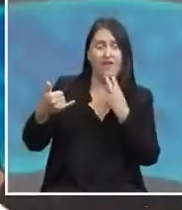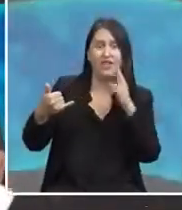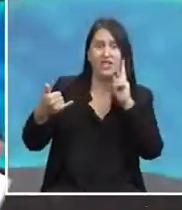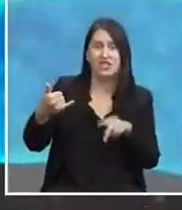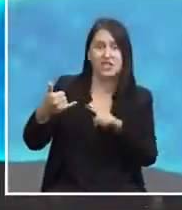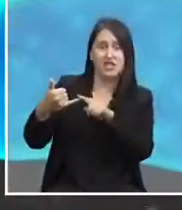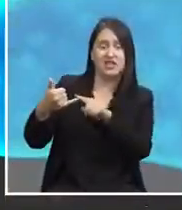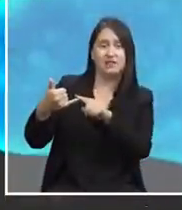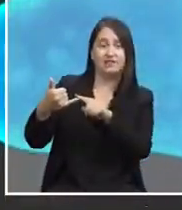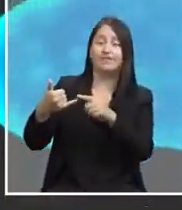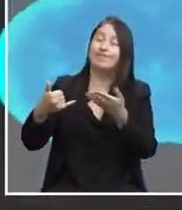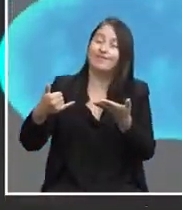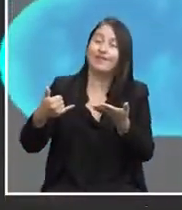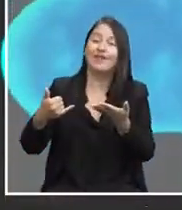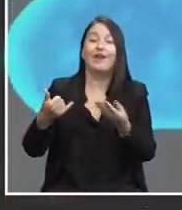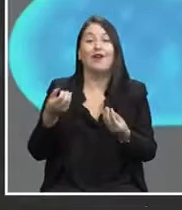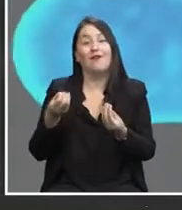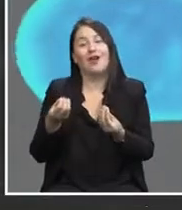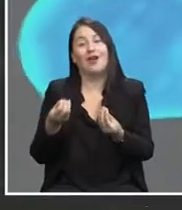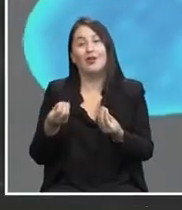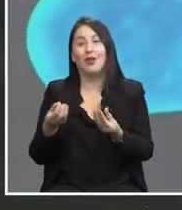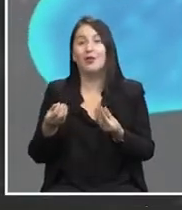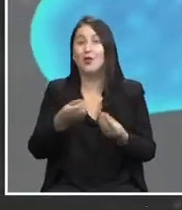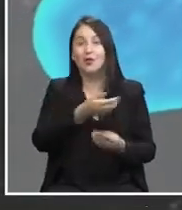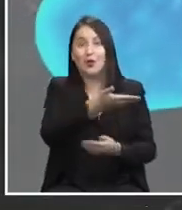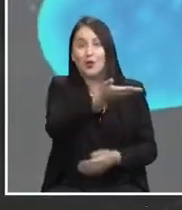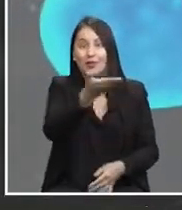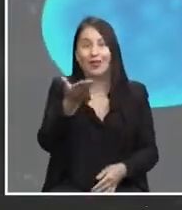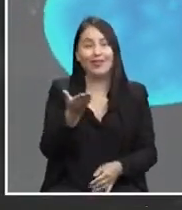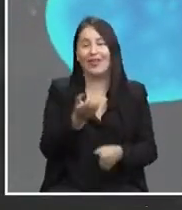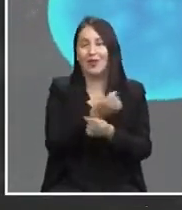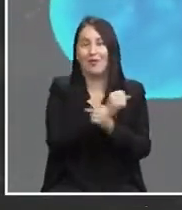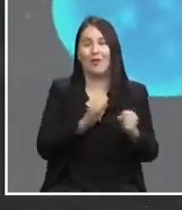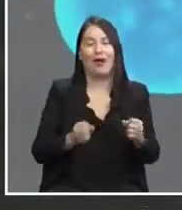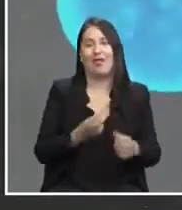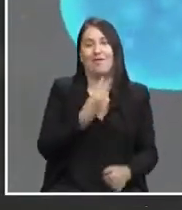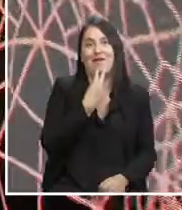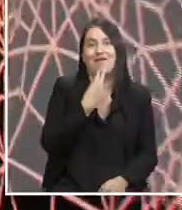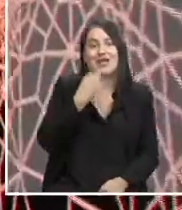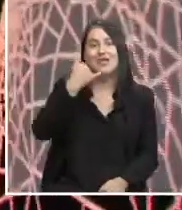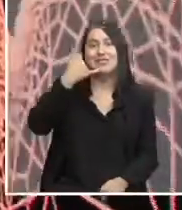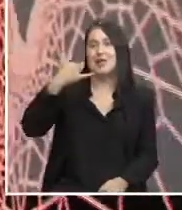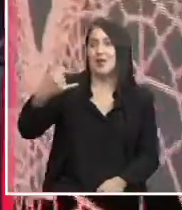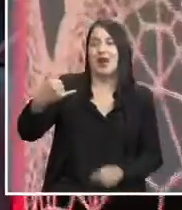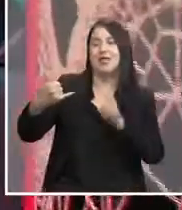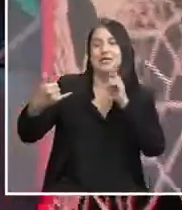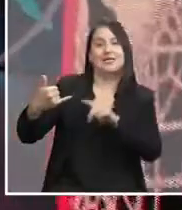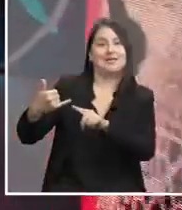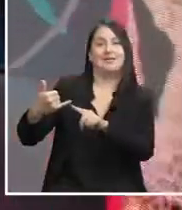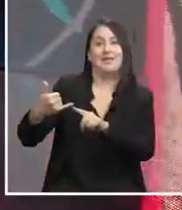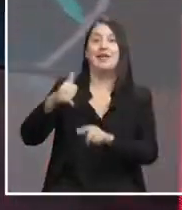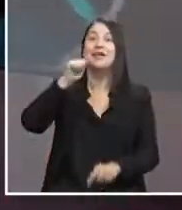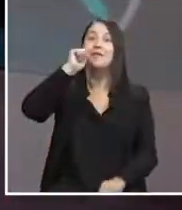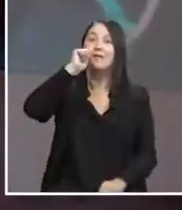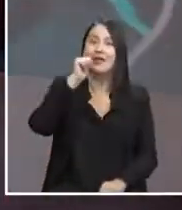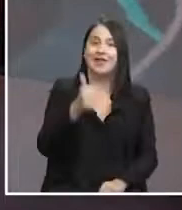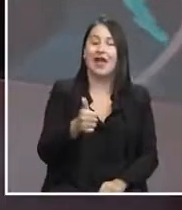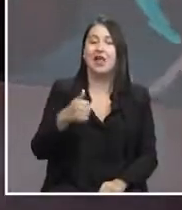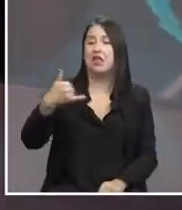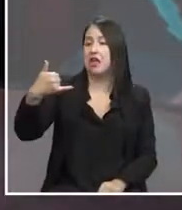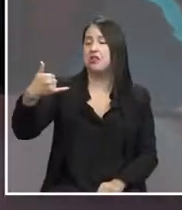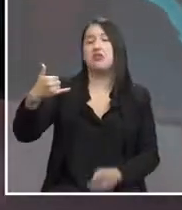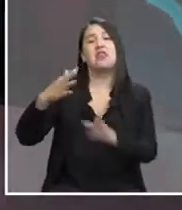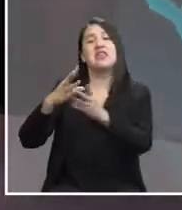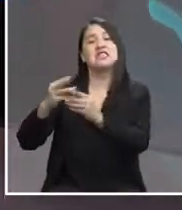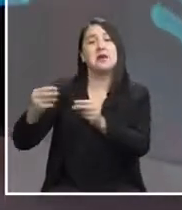live without this tool. And tomorrow, this tool will disappear because it will go directly in our